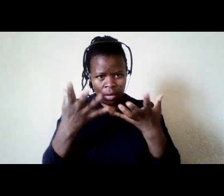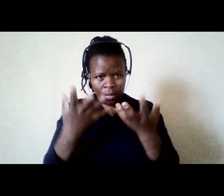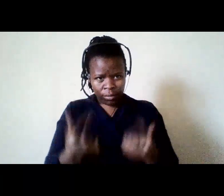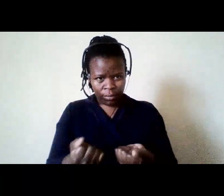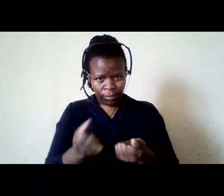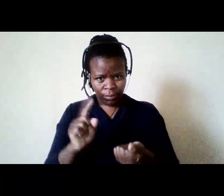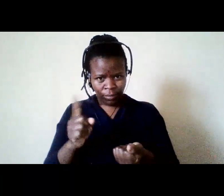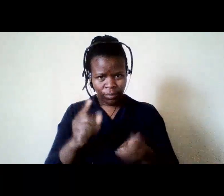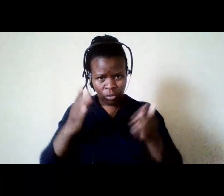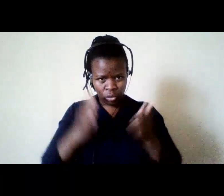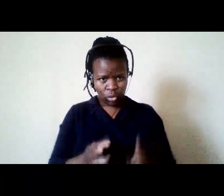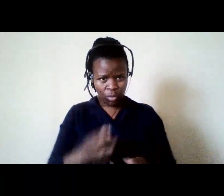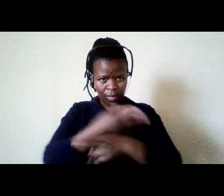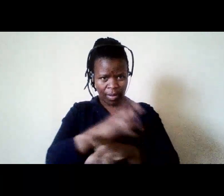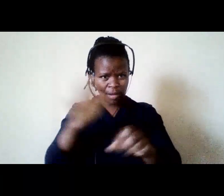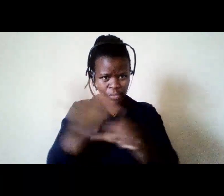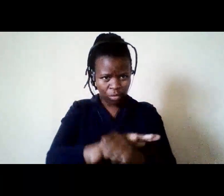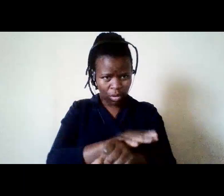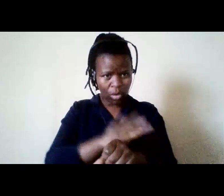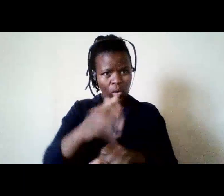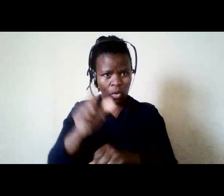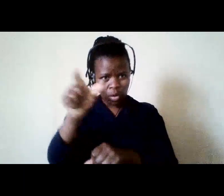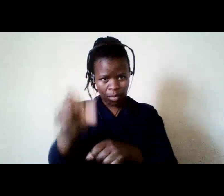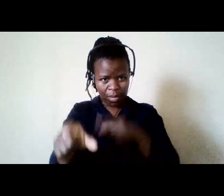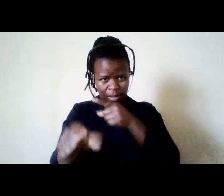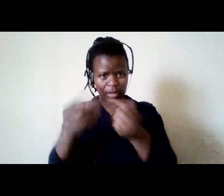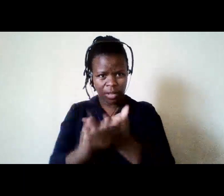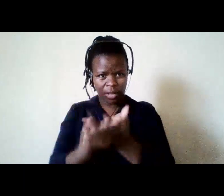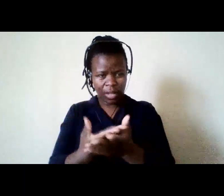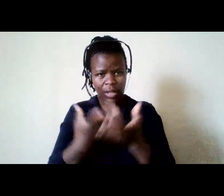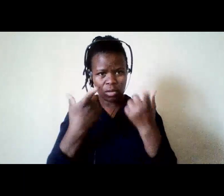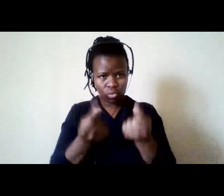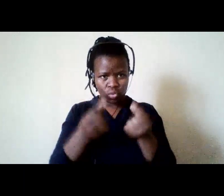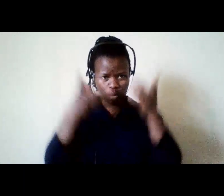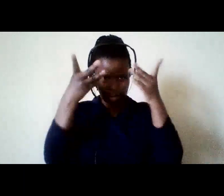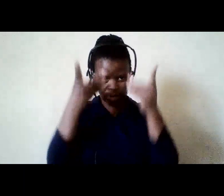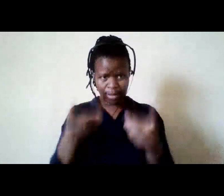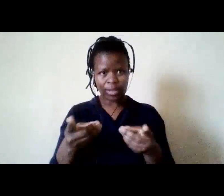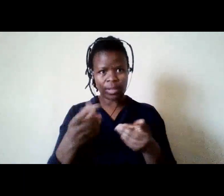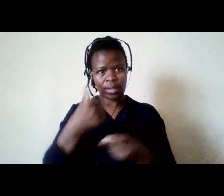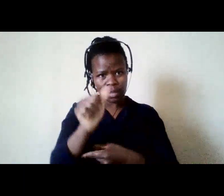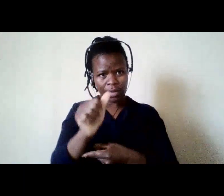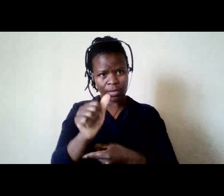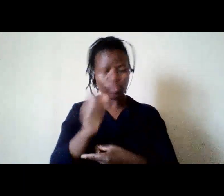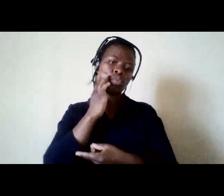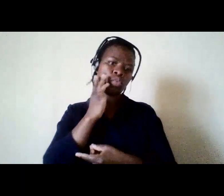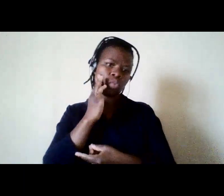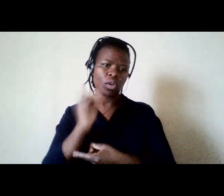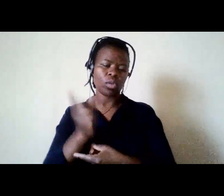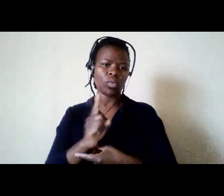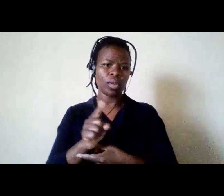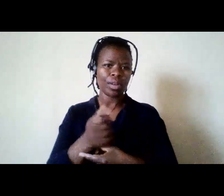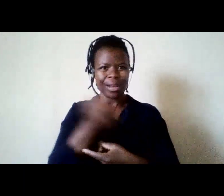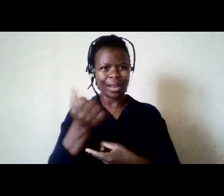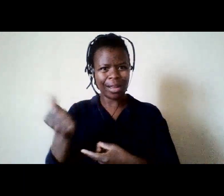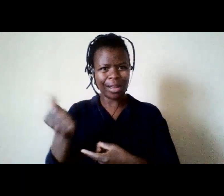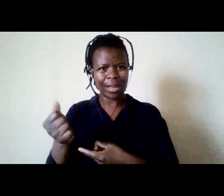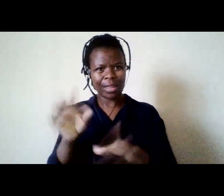the humanity of a person to make decisions when certain important or